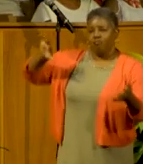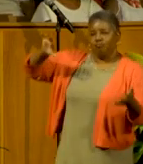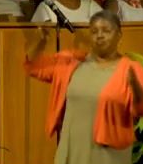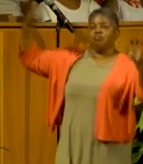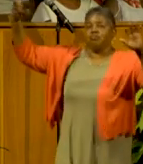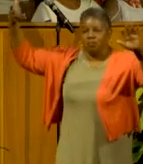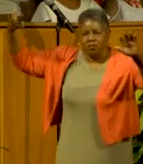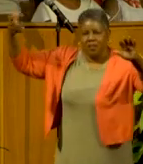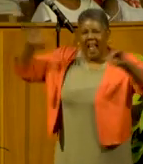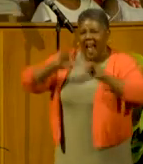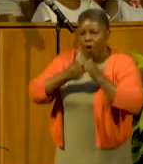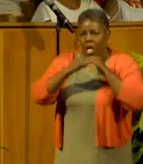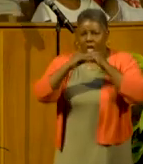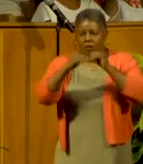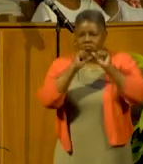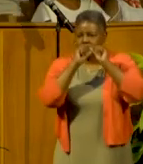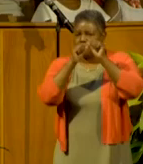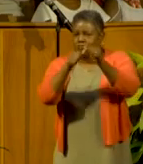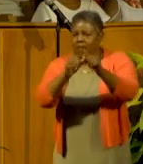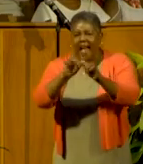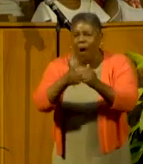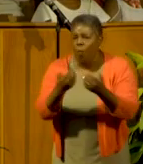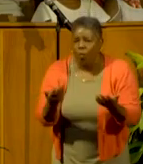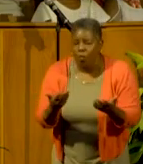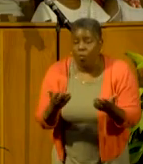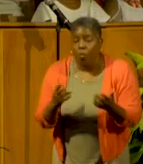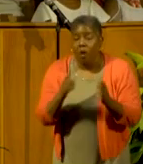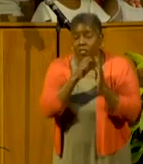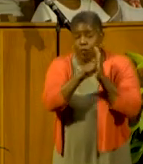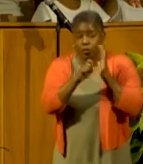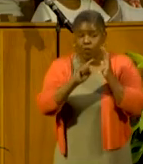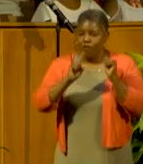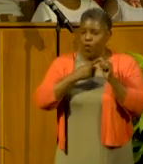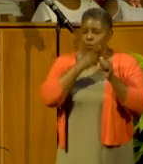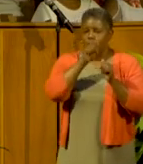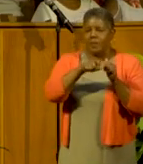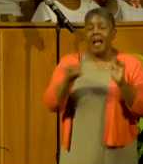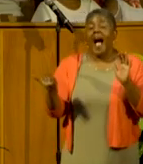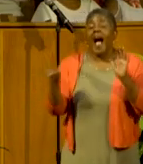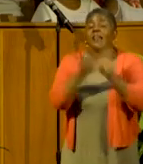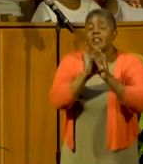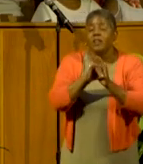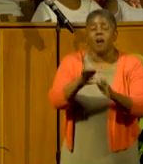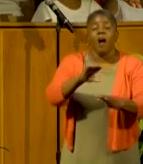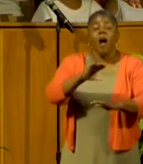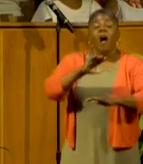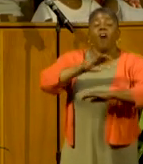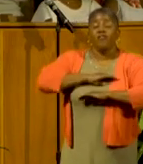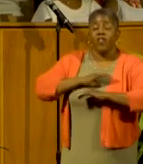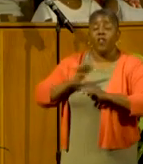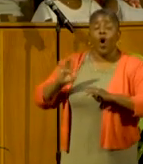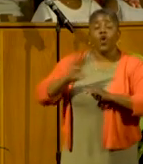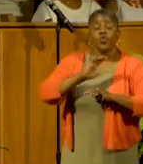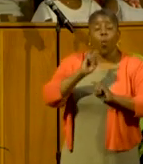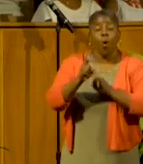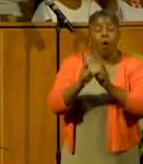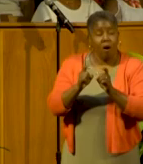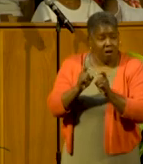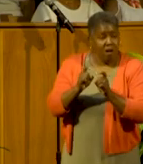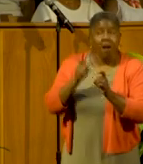circumstances? Well, in order to do that first, you must identify and fulfill your God-given assignments on